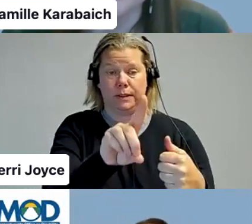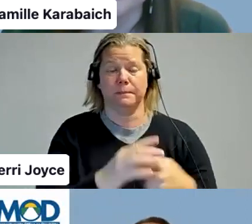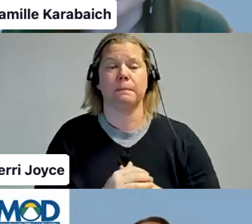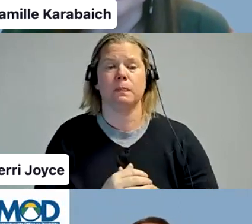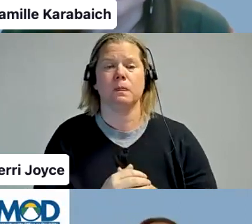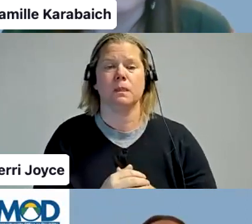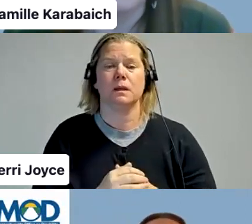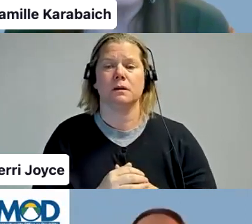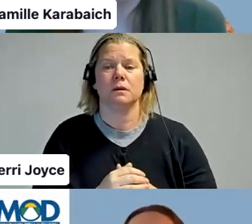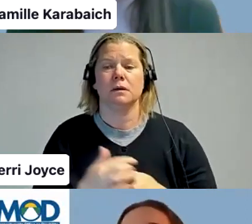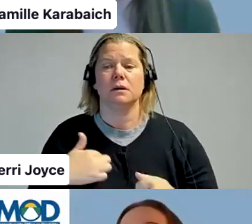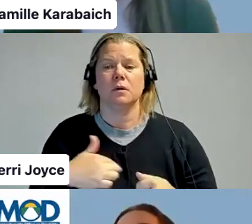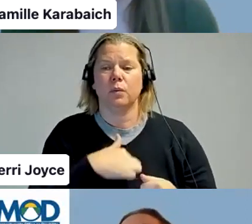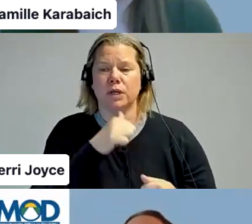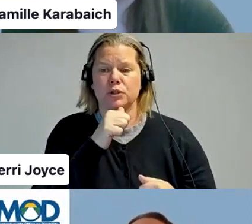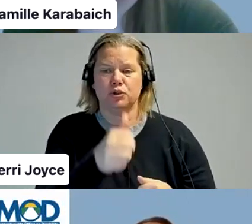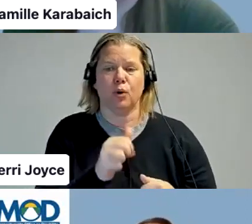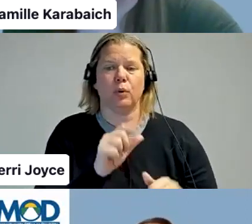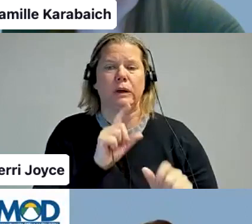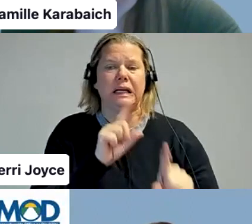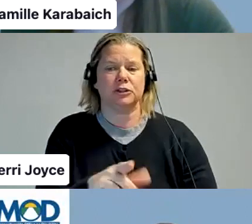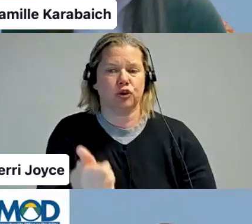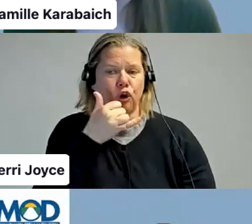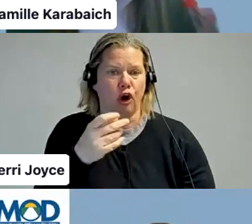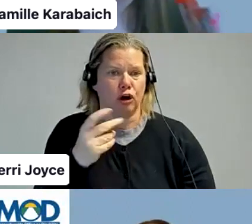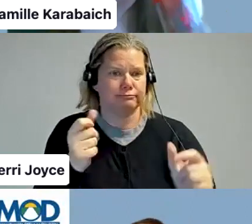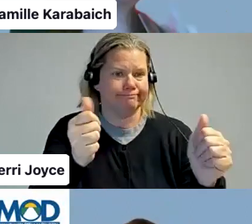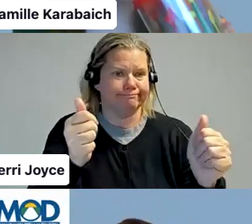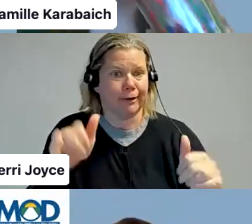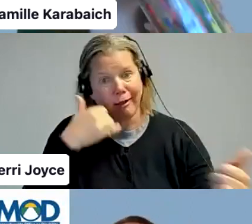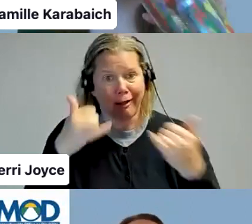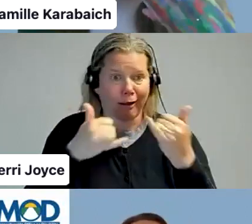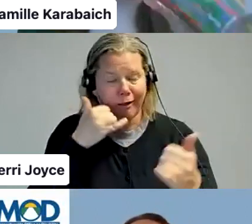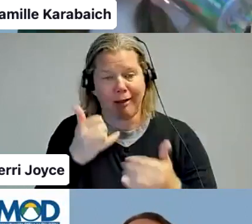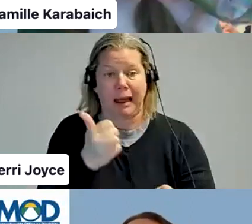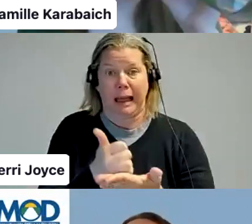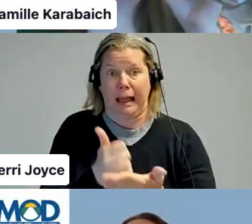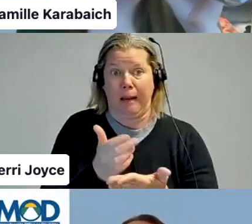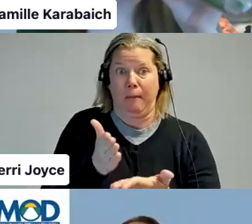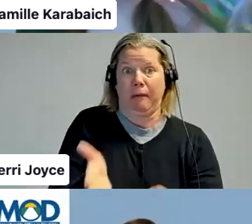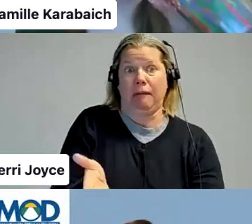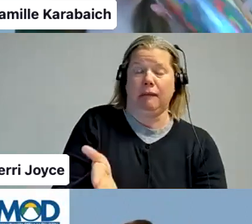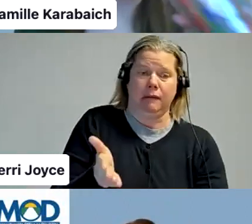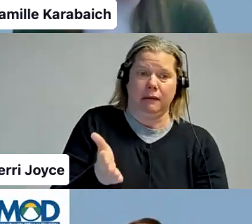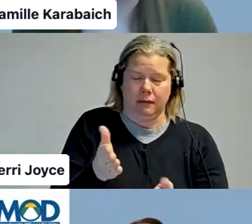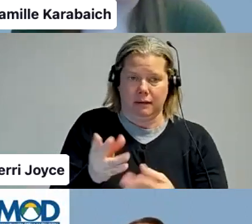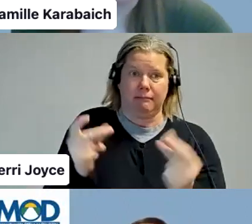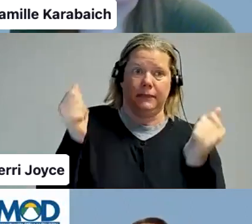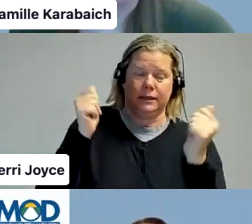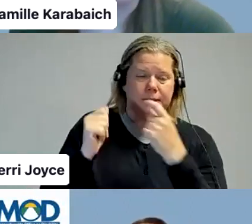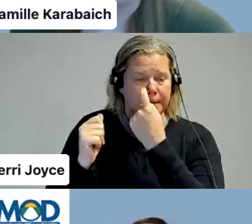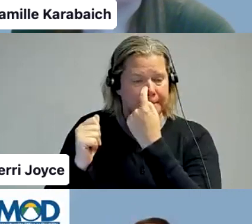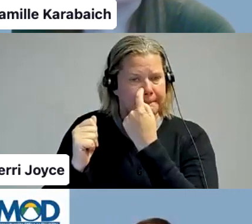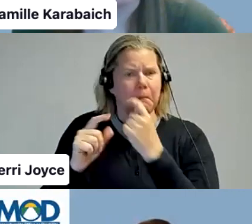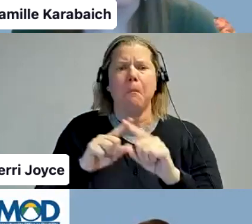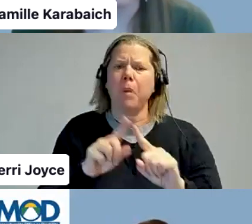We don't answer calls live, so we're not going to be able to help for urgent situations, but we do call you